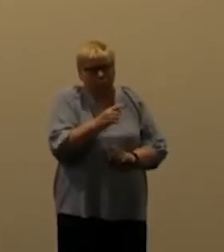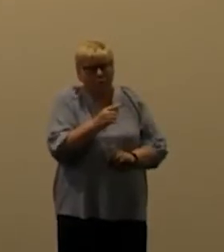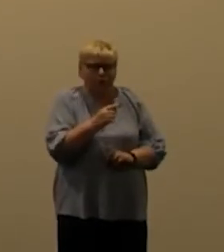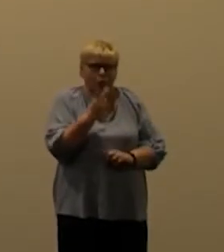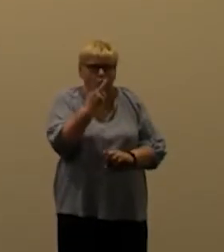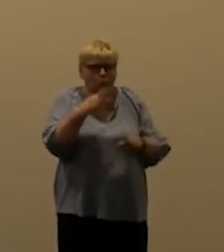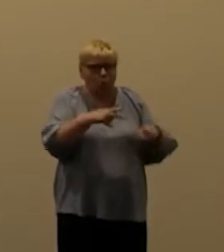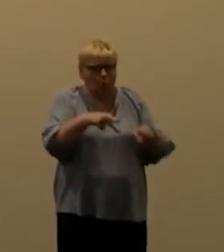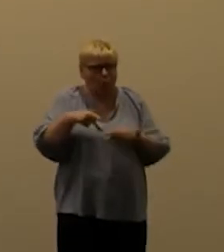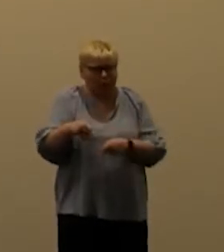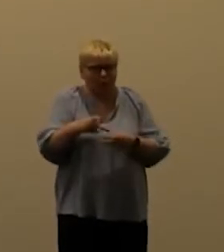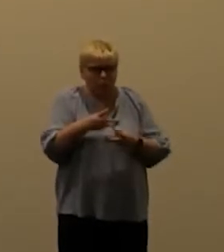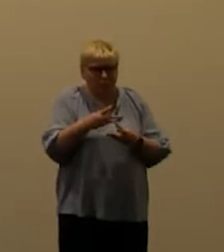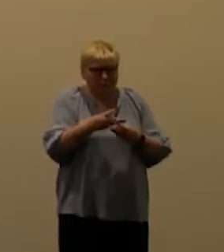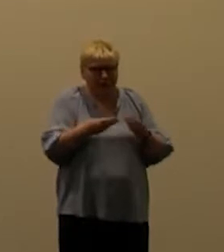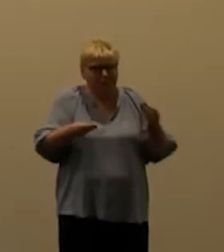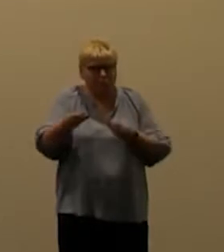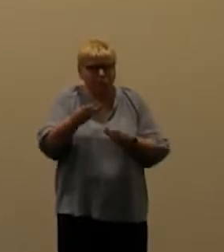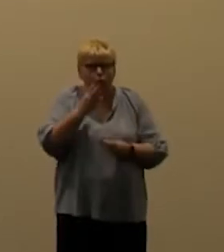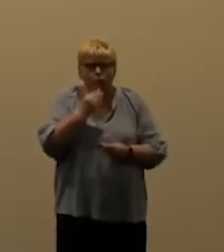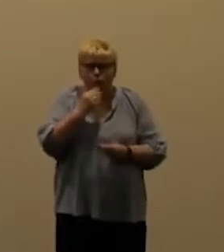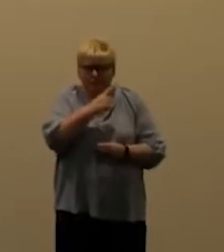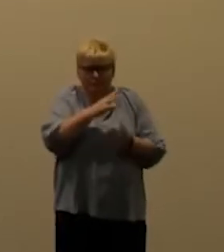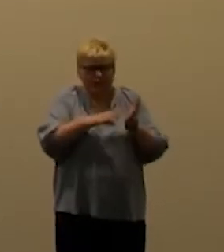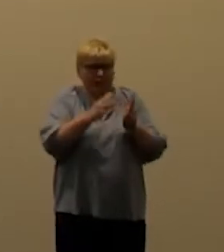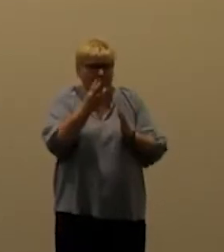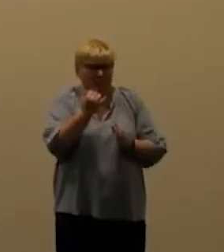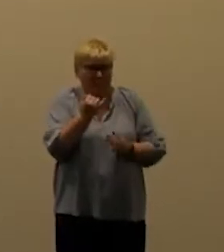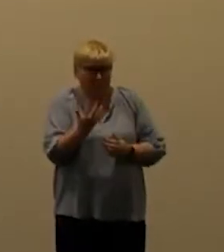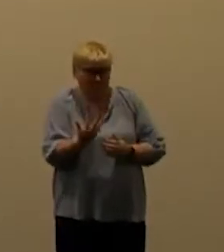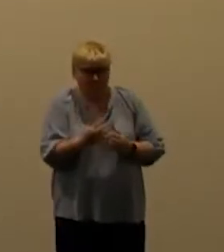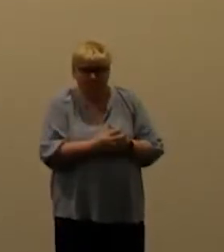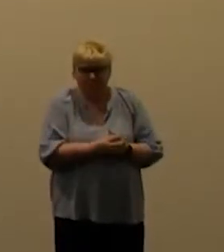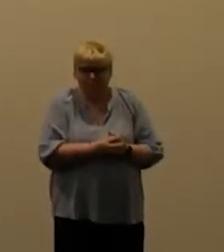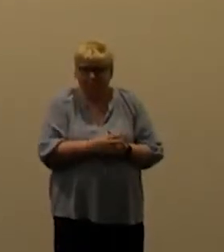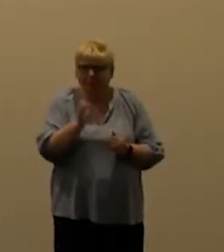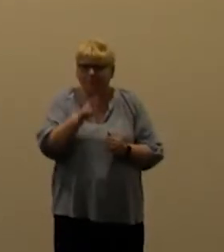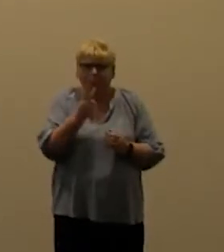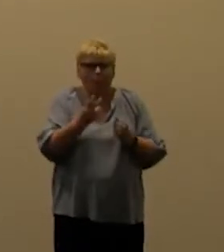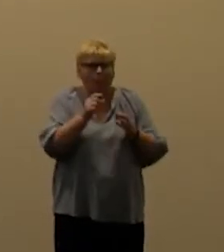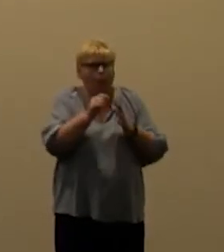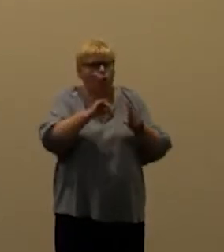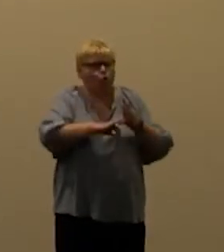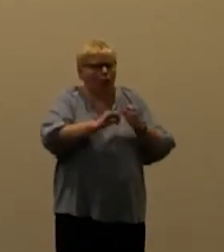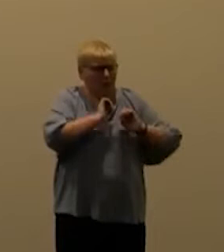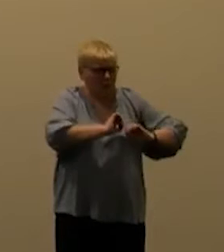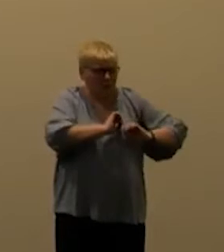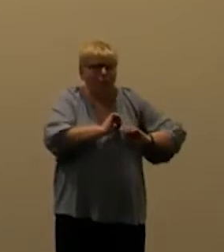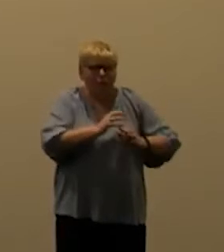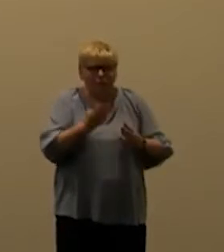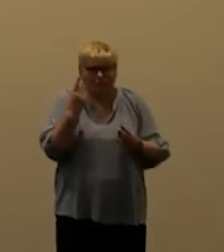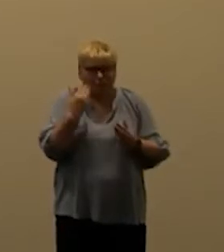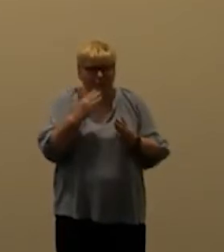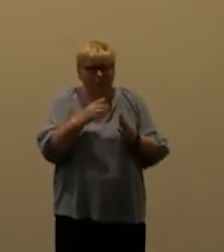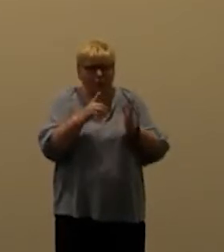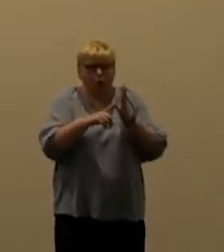to kind of getting a config export out from using M365 DSC. Both are PowerShell driven. There used to be like a legacy UI,